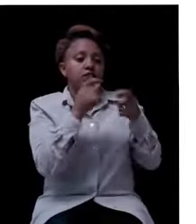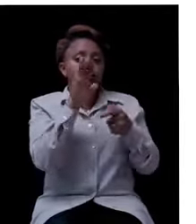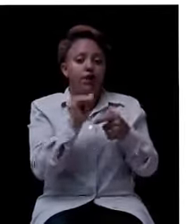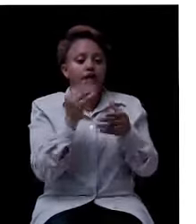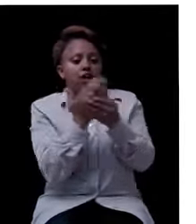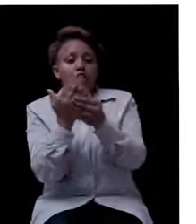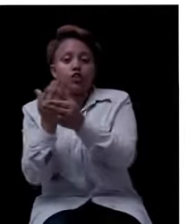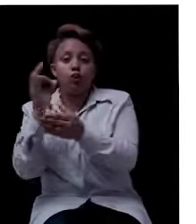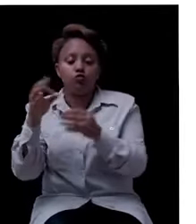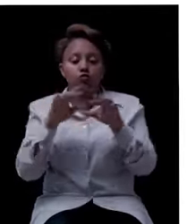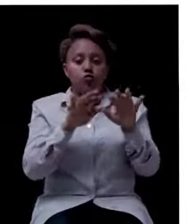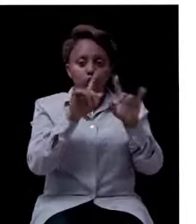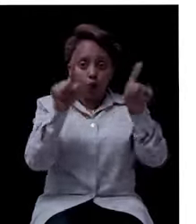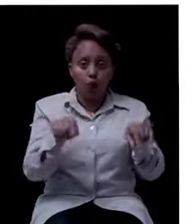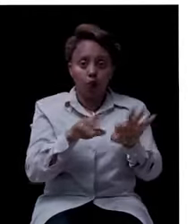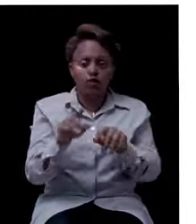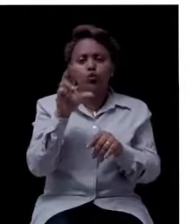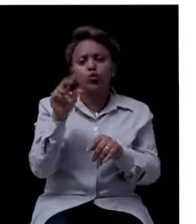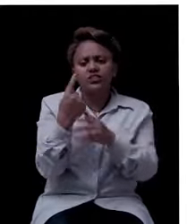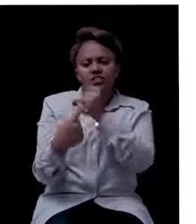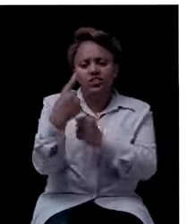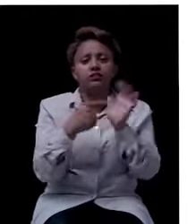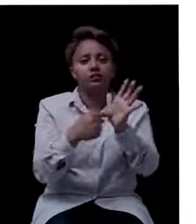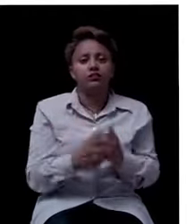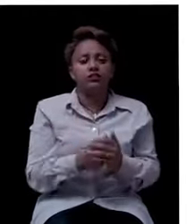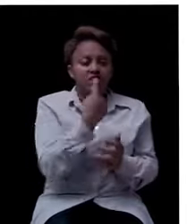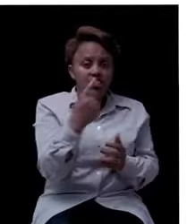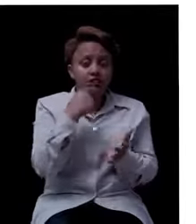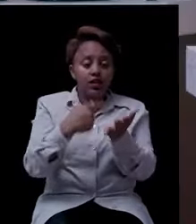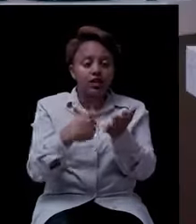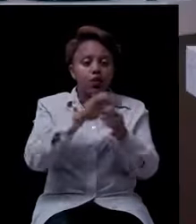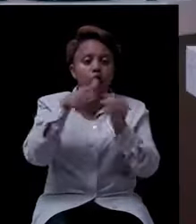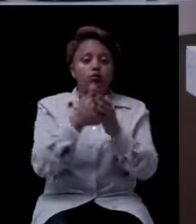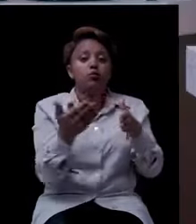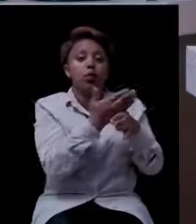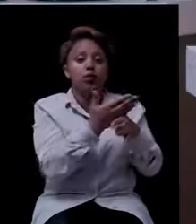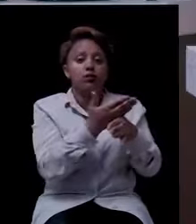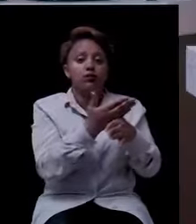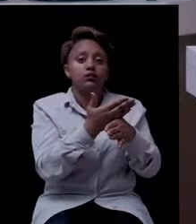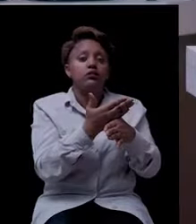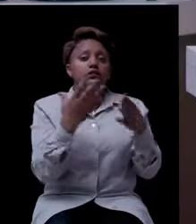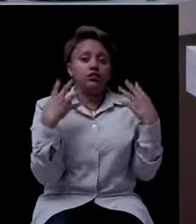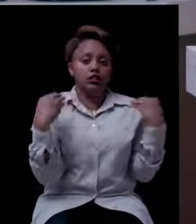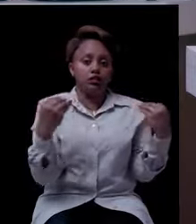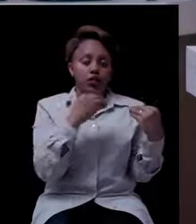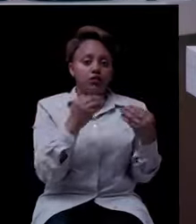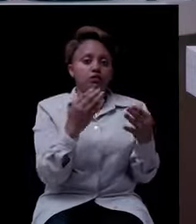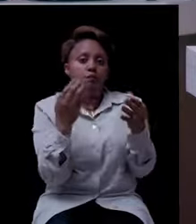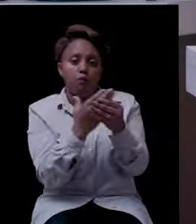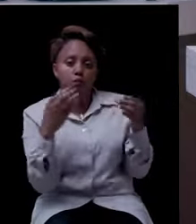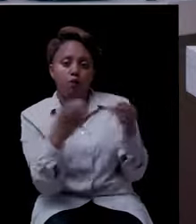by a cluster of computers not owned by a single entity. Each of these data, also called blocks,